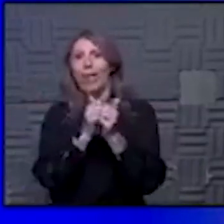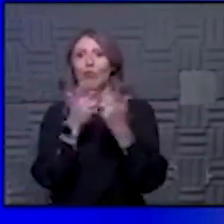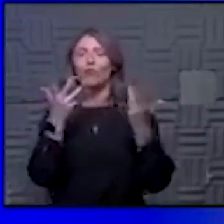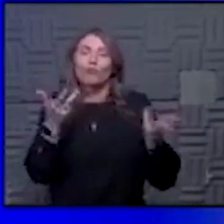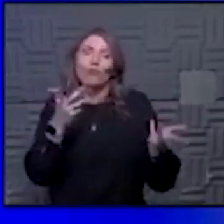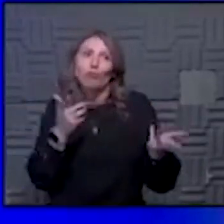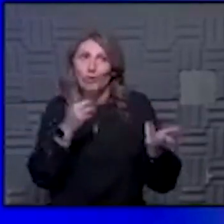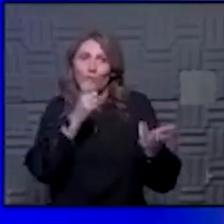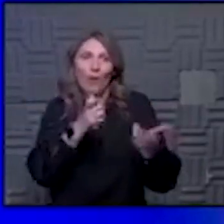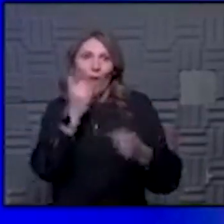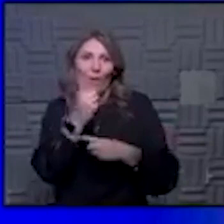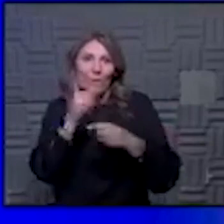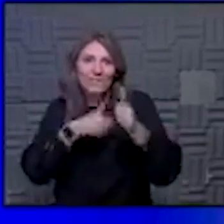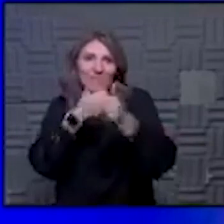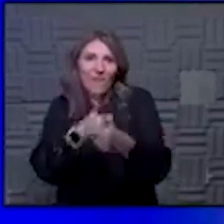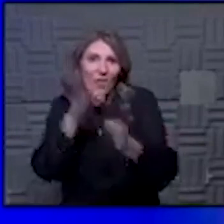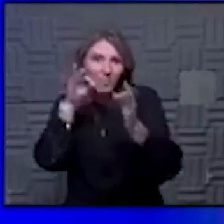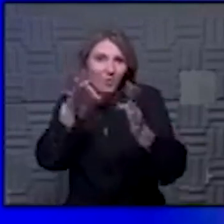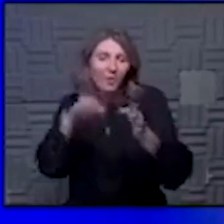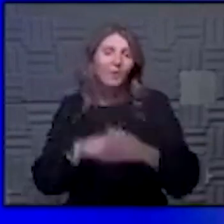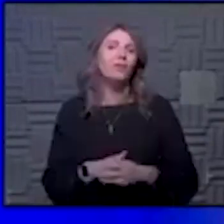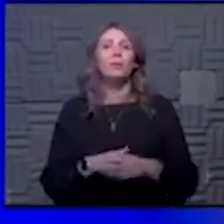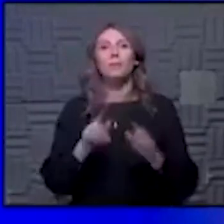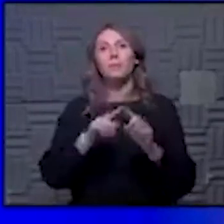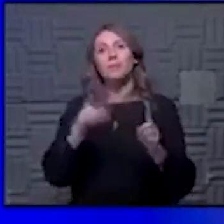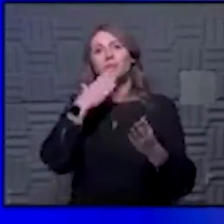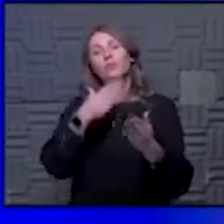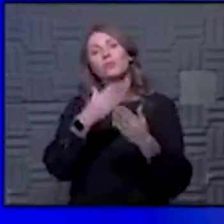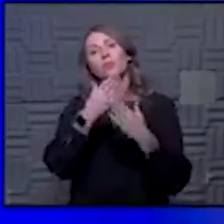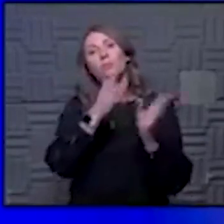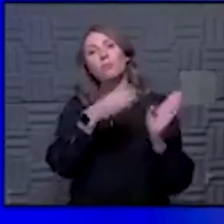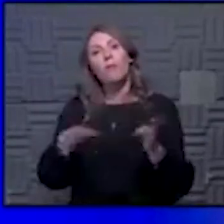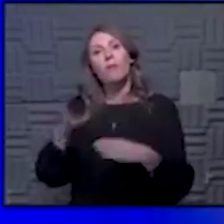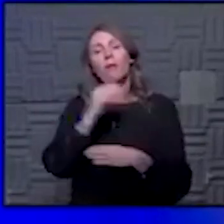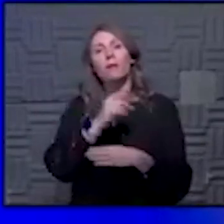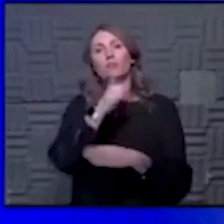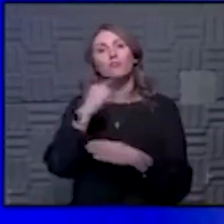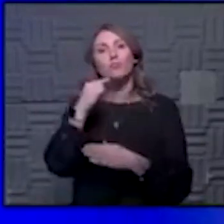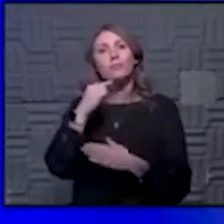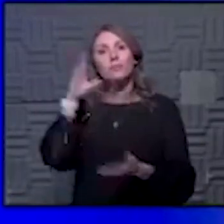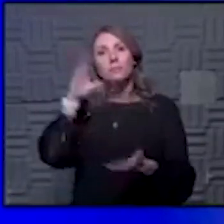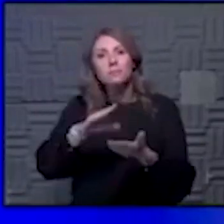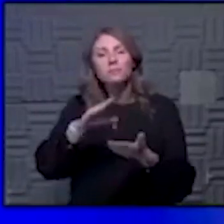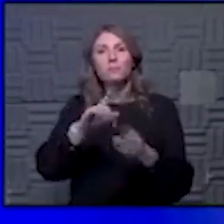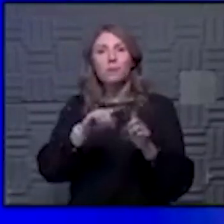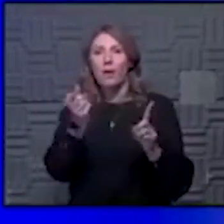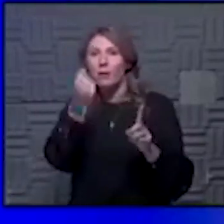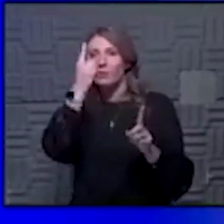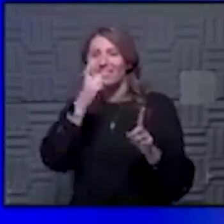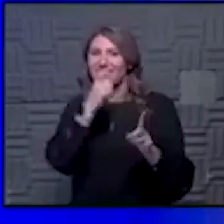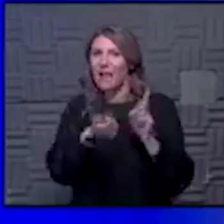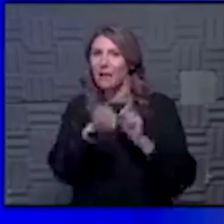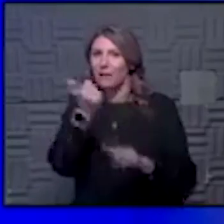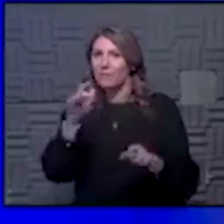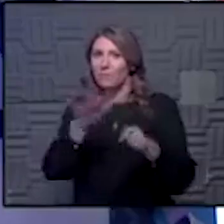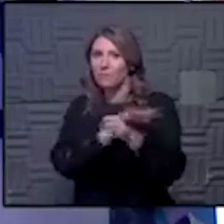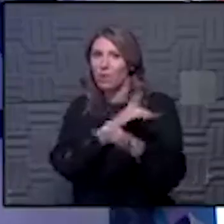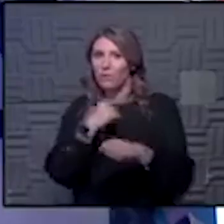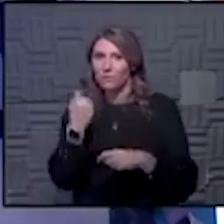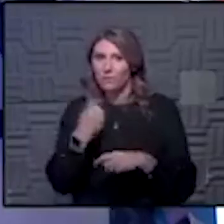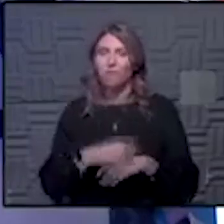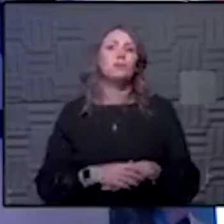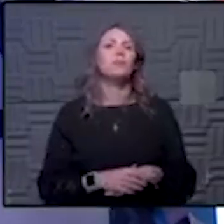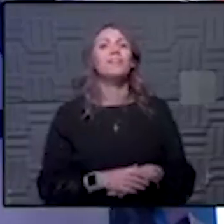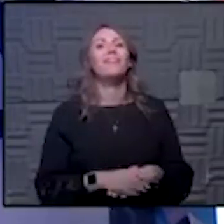be followed to the T. So it is a good plan and a risk reduction, but just understand that it will not eliminate the risk.